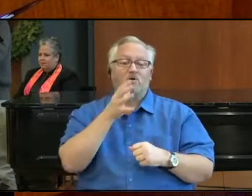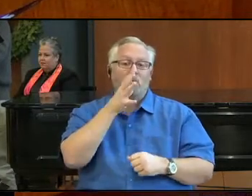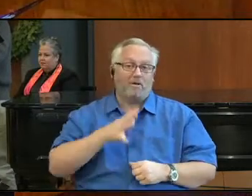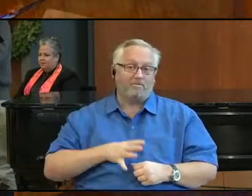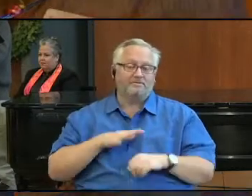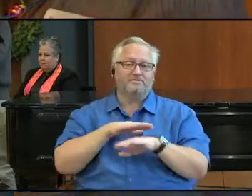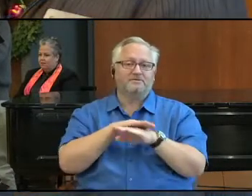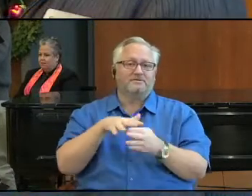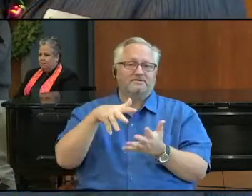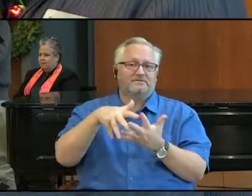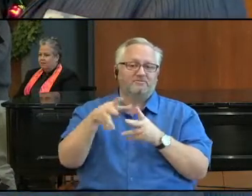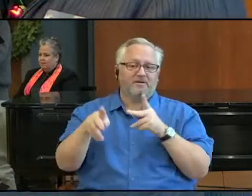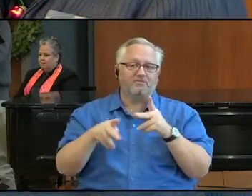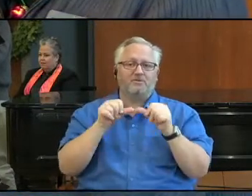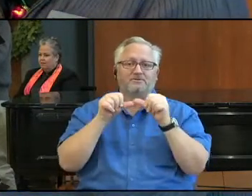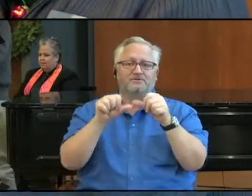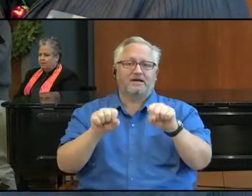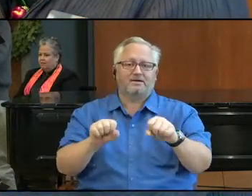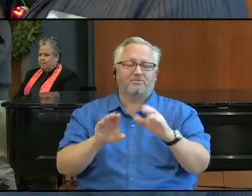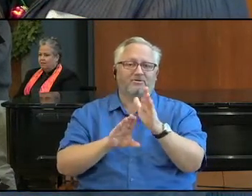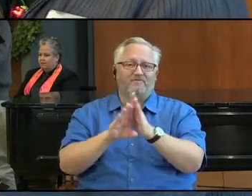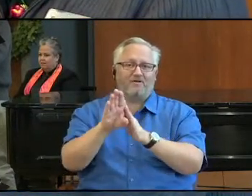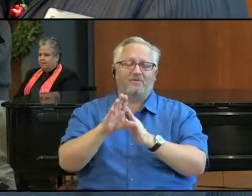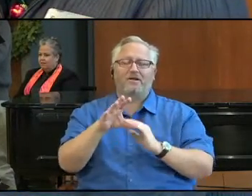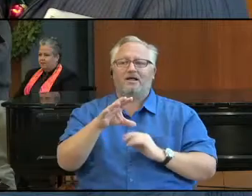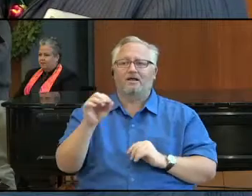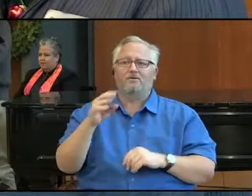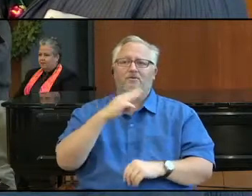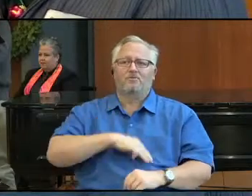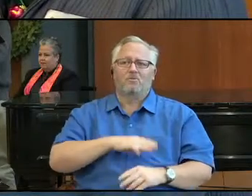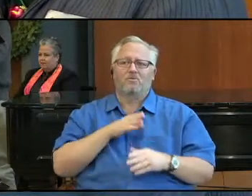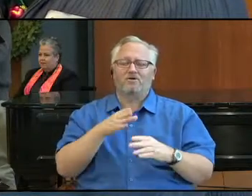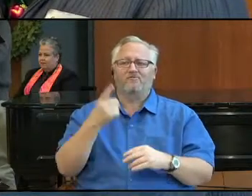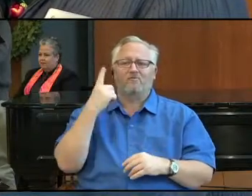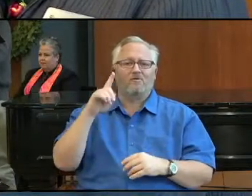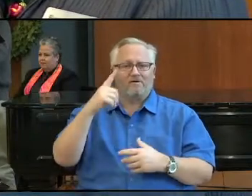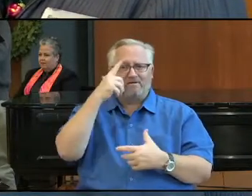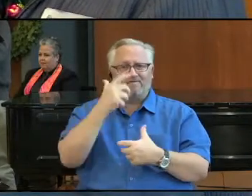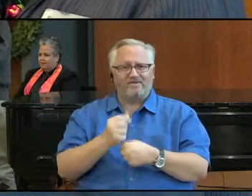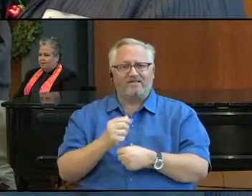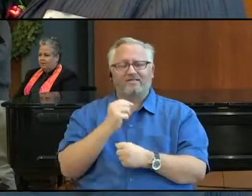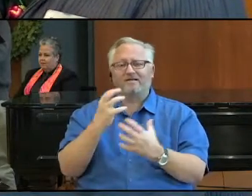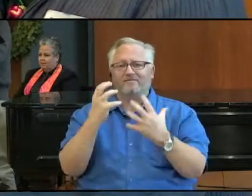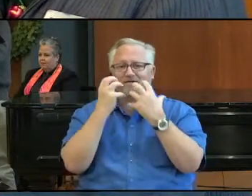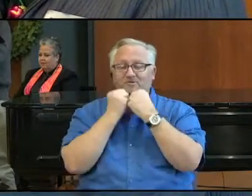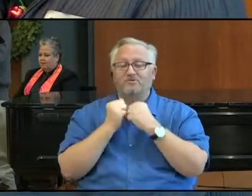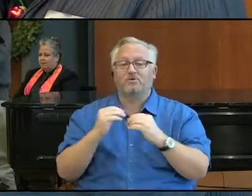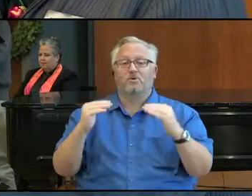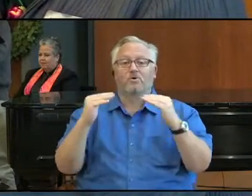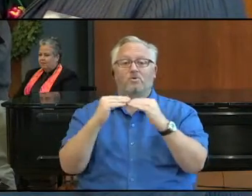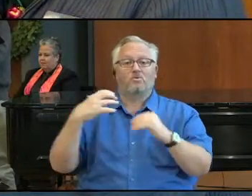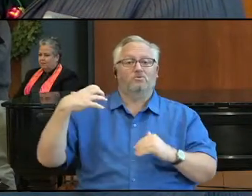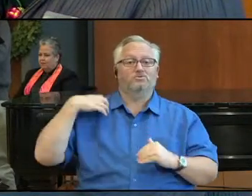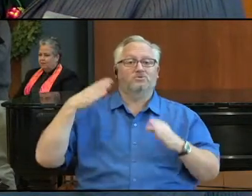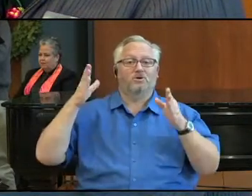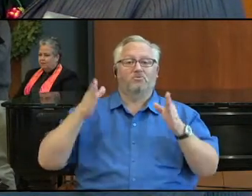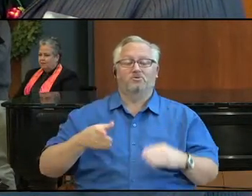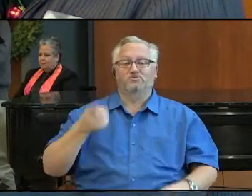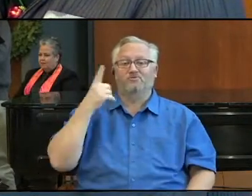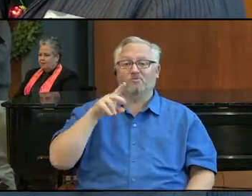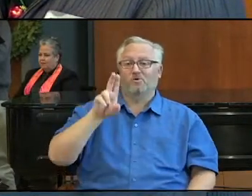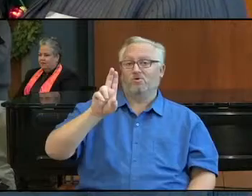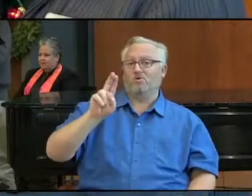for sustainable development in moral terms of faith and values. Bruce is co-chair of the